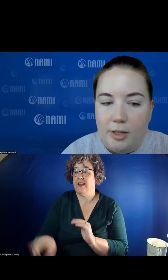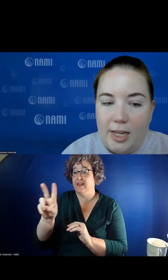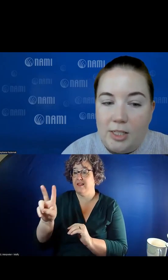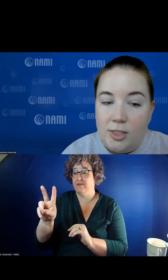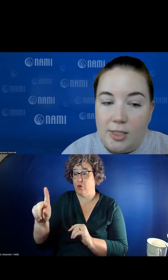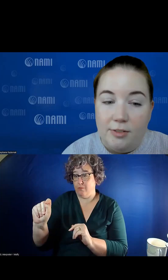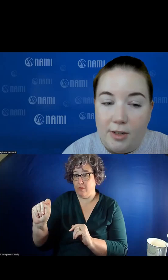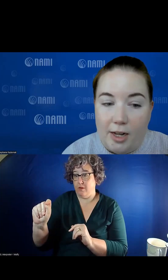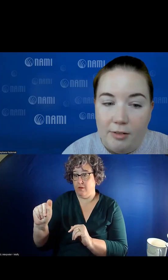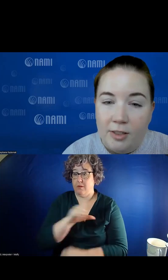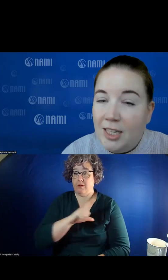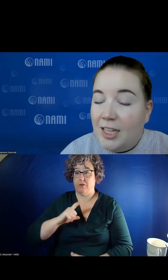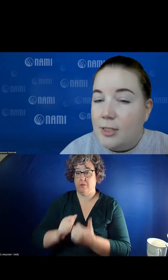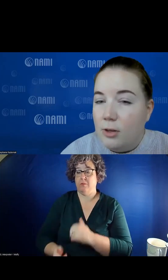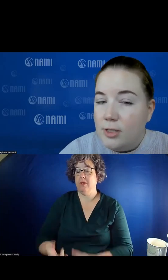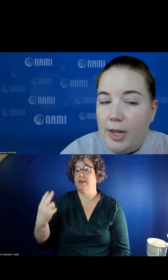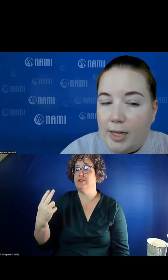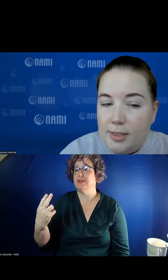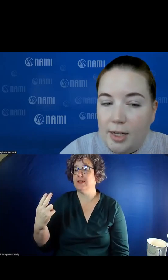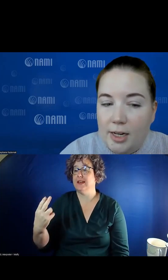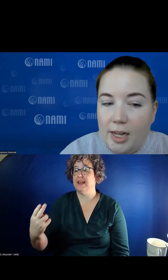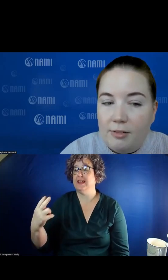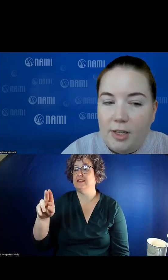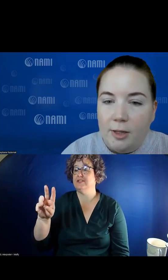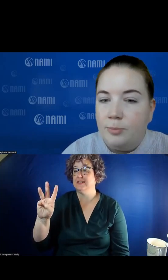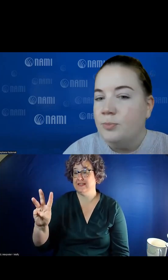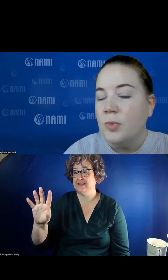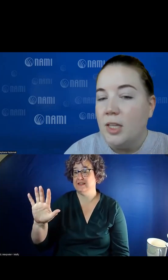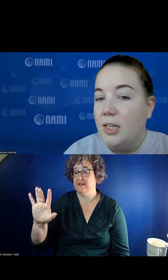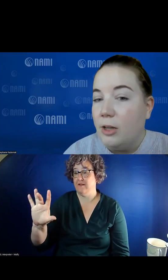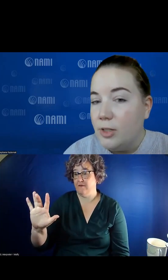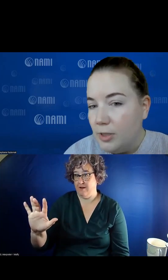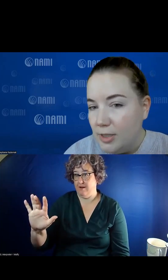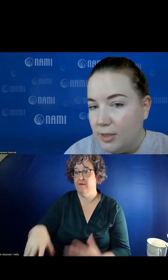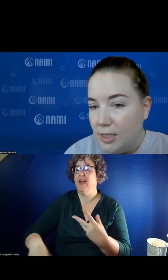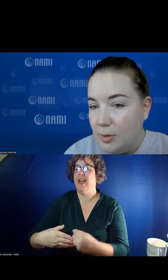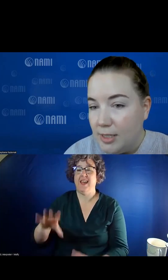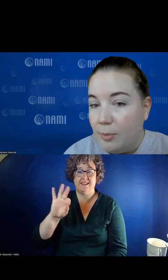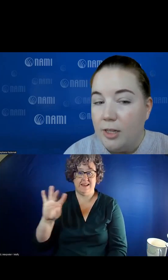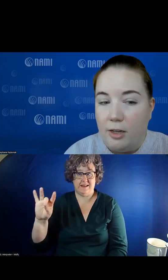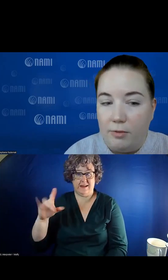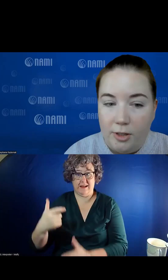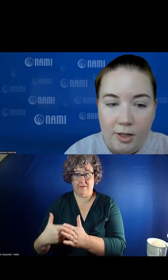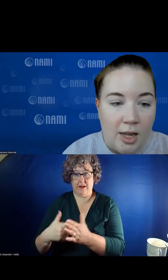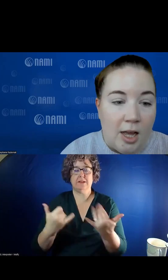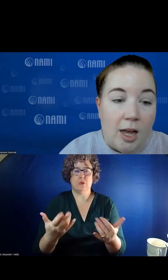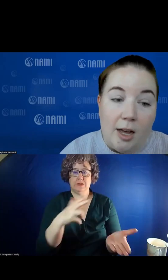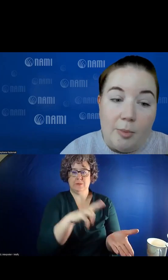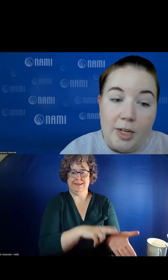passed a bill H65. This also adds a 988 fee. Now, this bill still needs to be signed by the